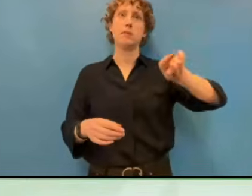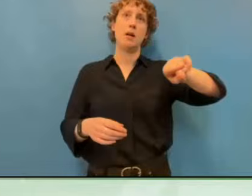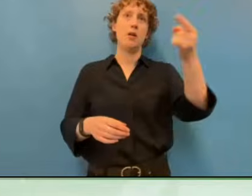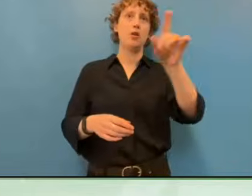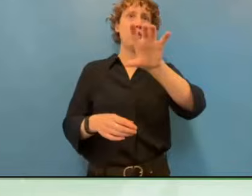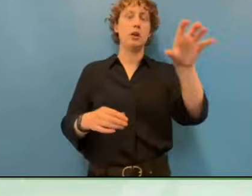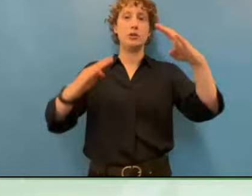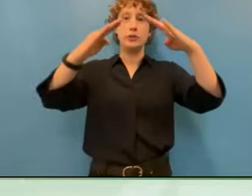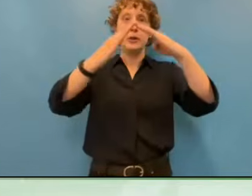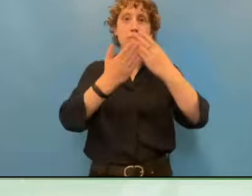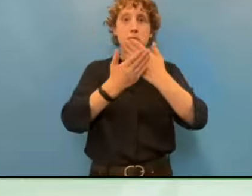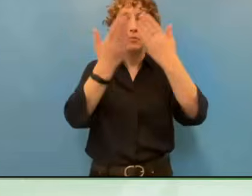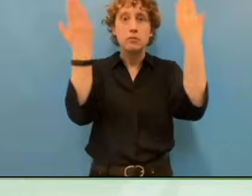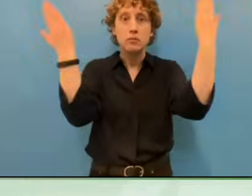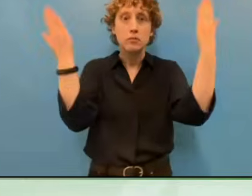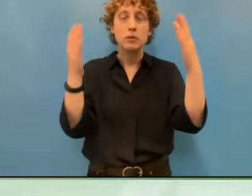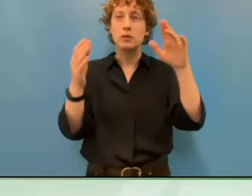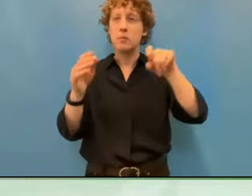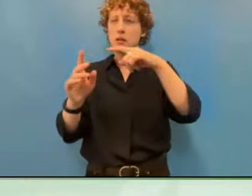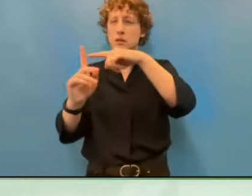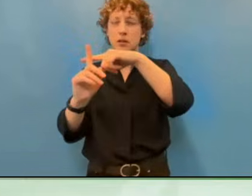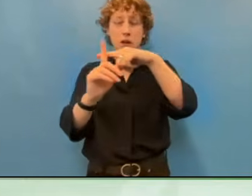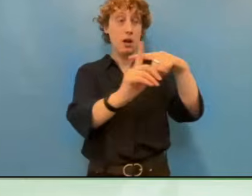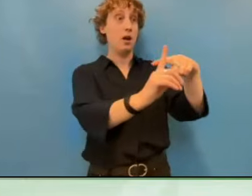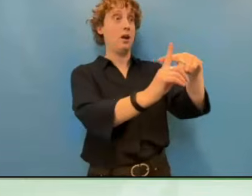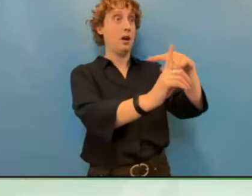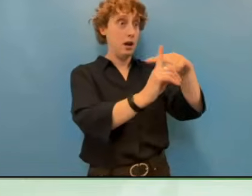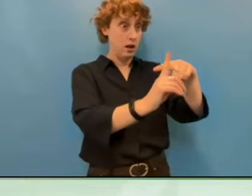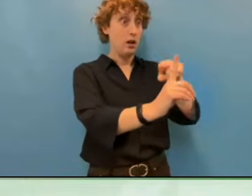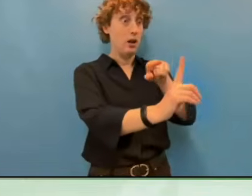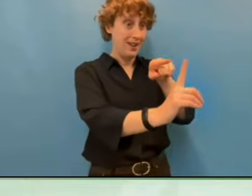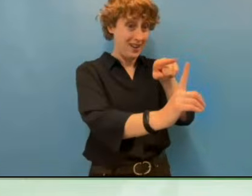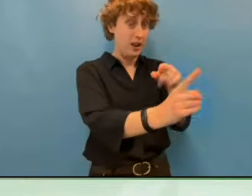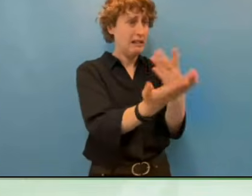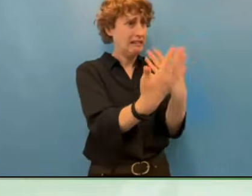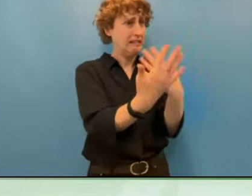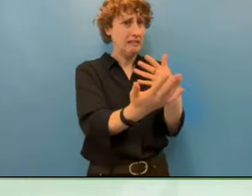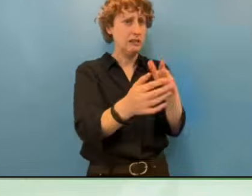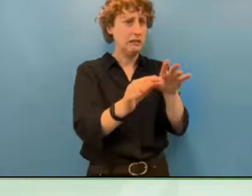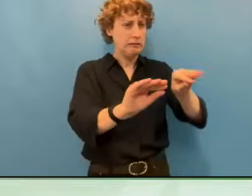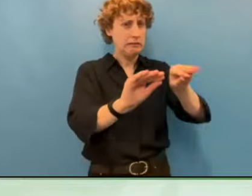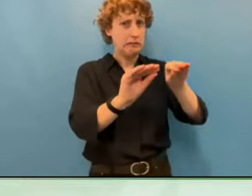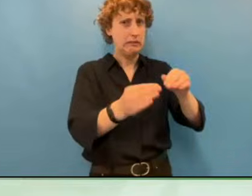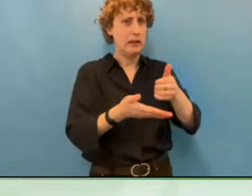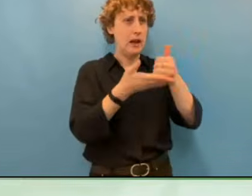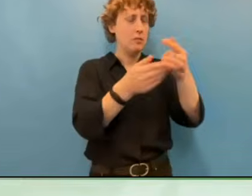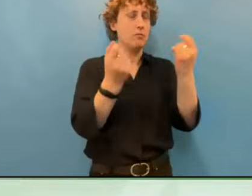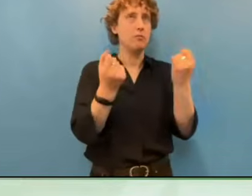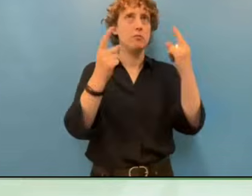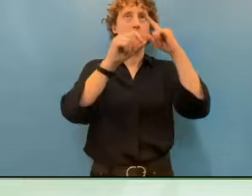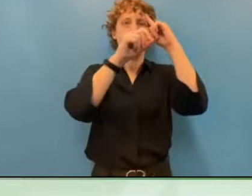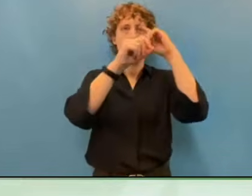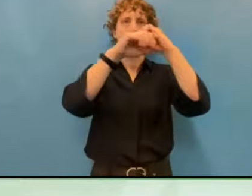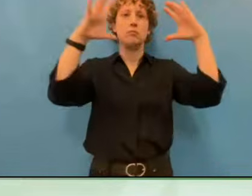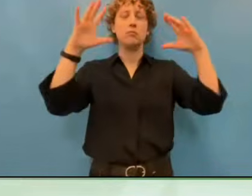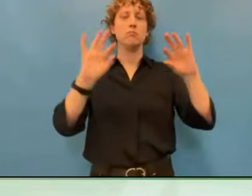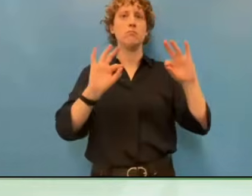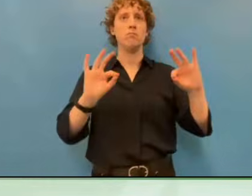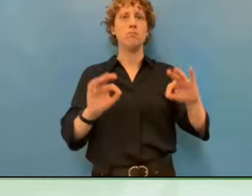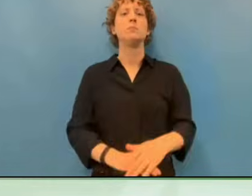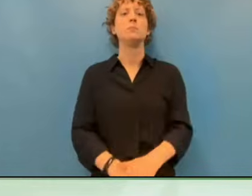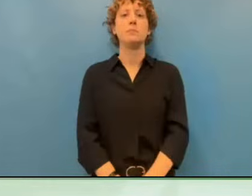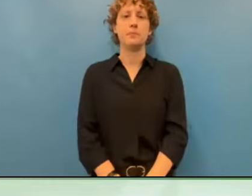understand it and talk to them in a proper way. To establish service offices